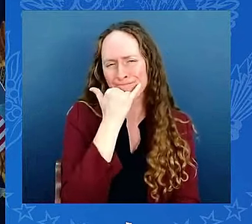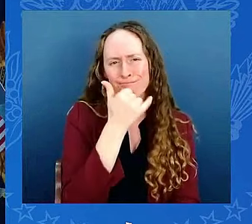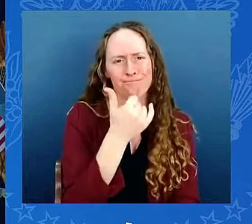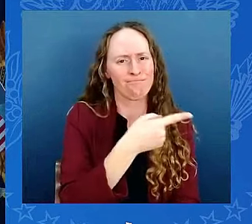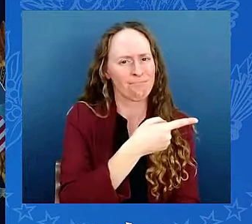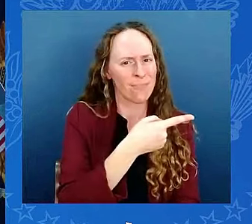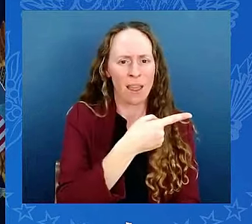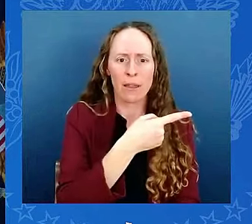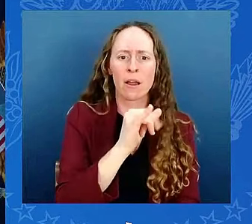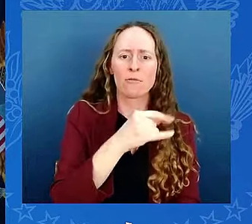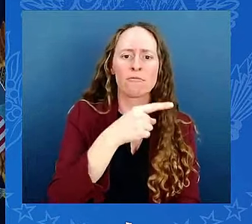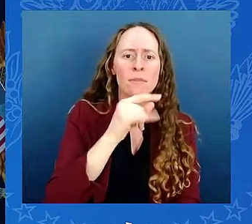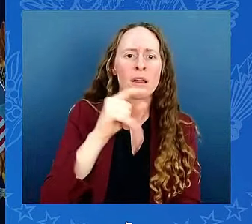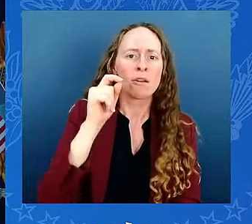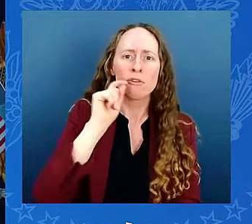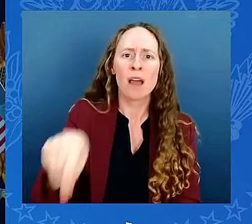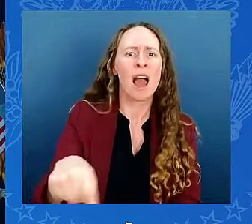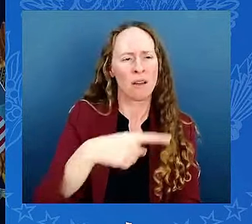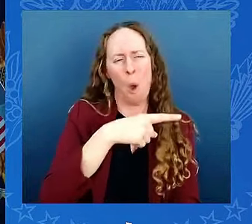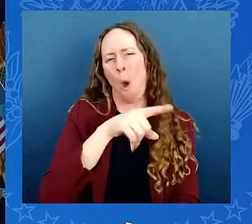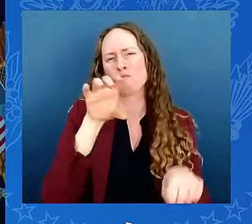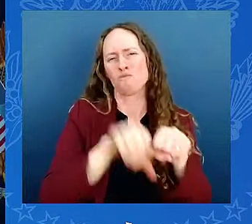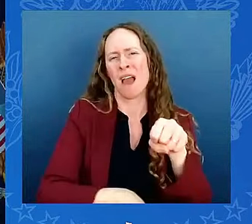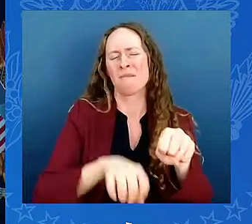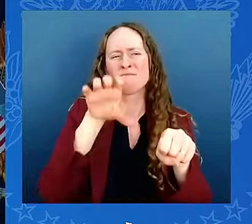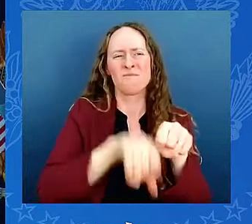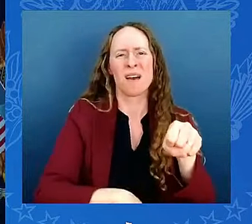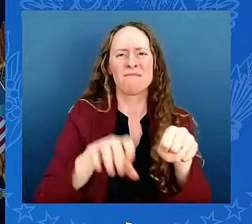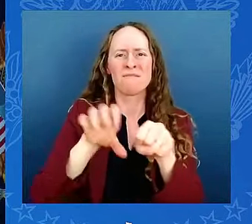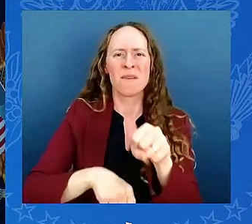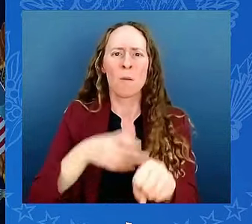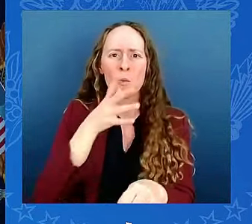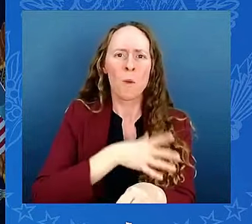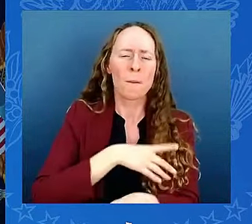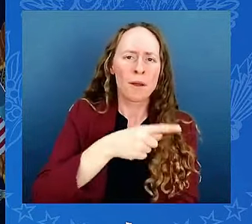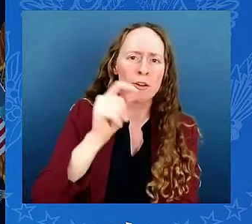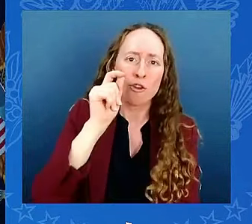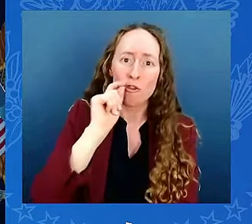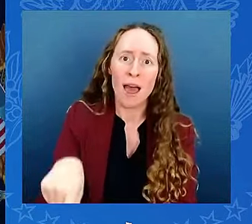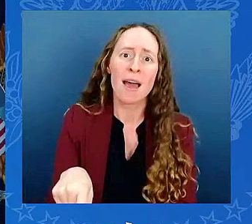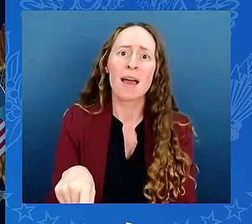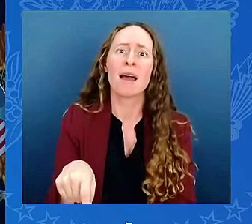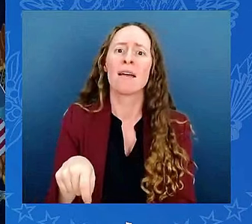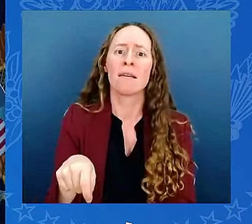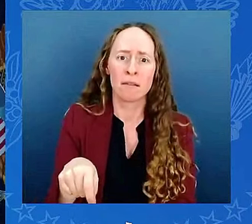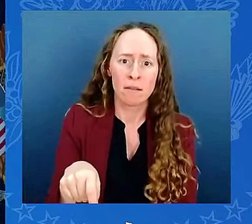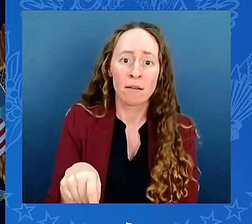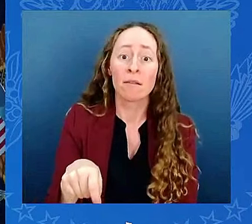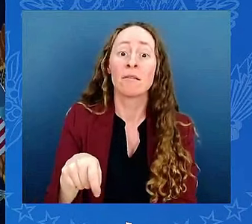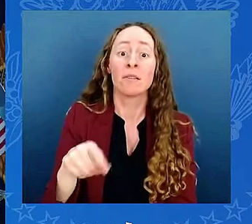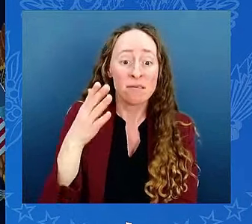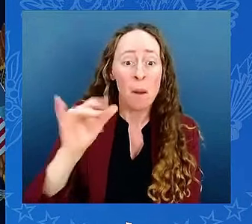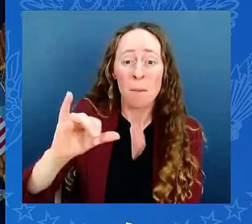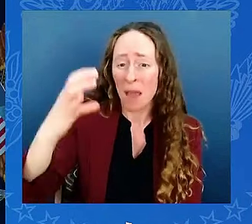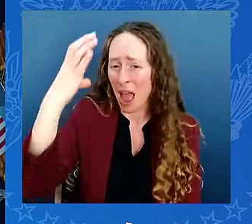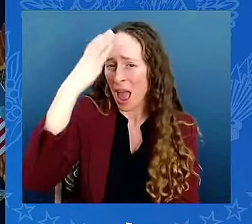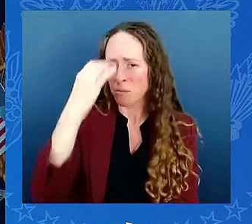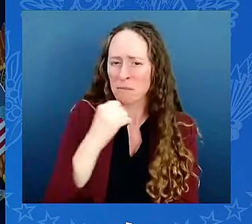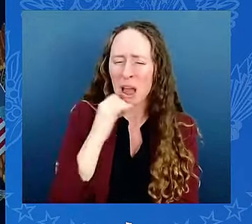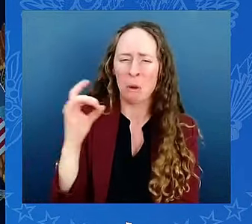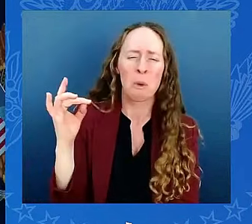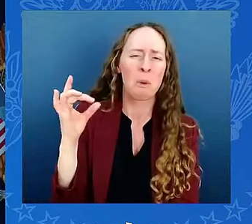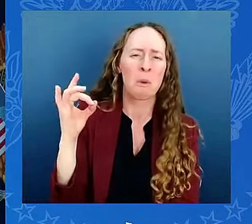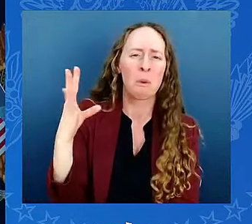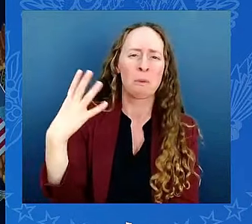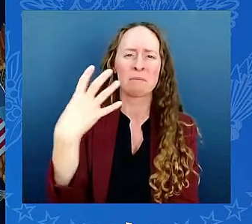Just as we condemn the terrorist group Hamas and its appalling, despicable acts of rape, mutilation, sexual violence in Israel on October 7th